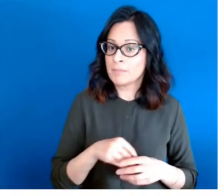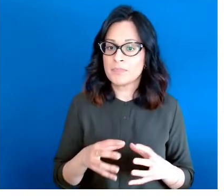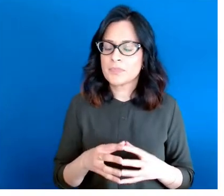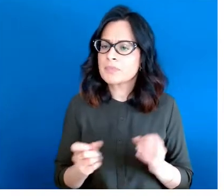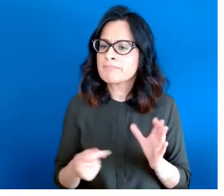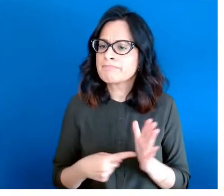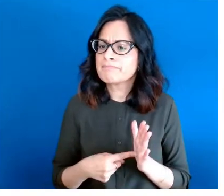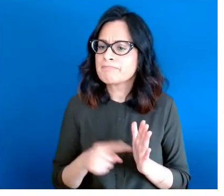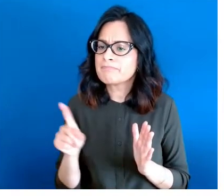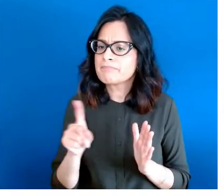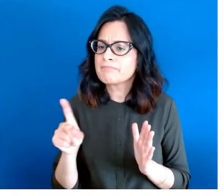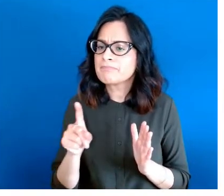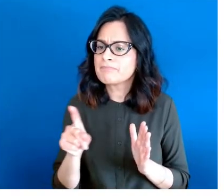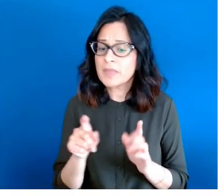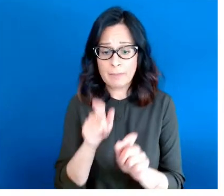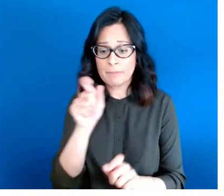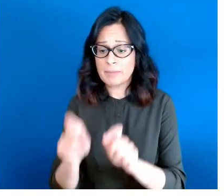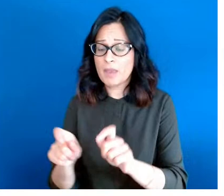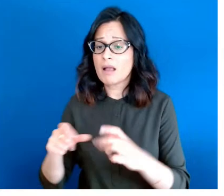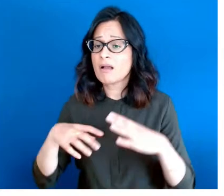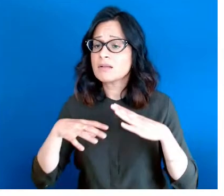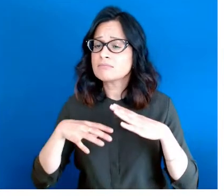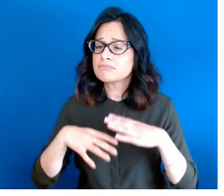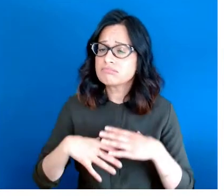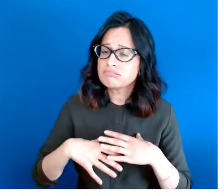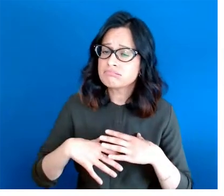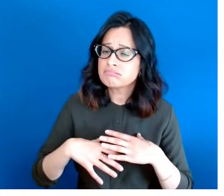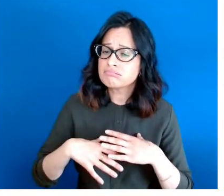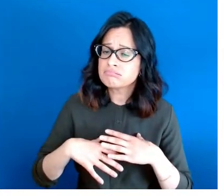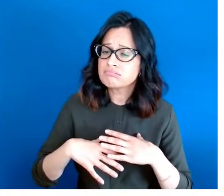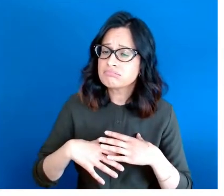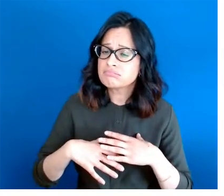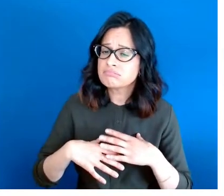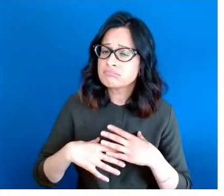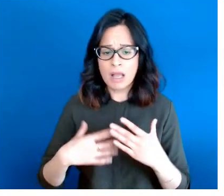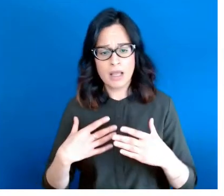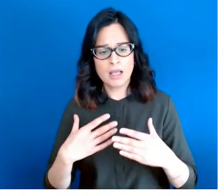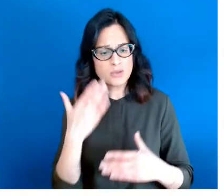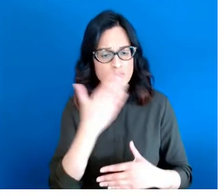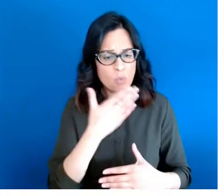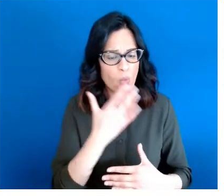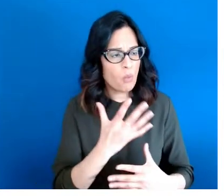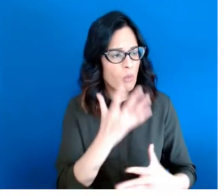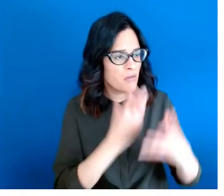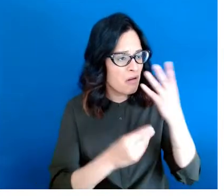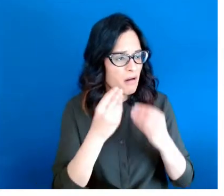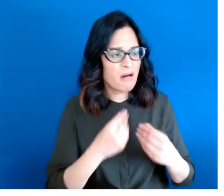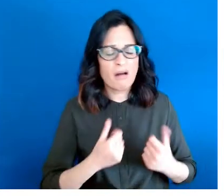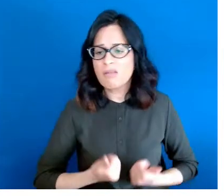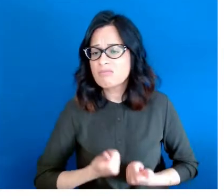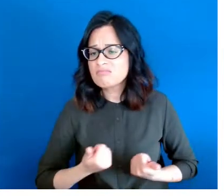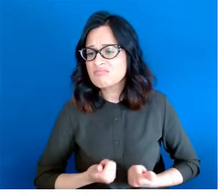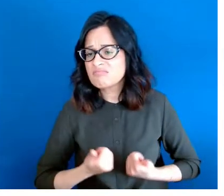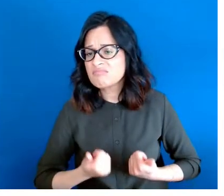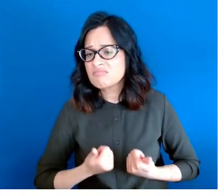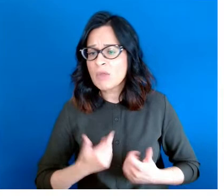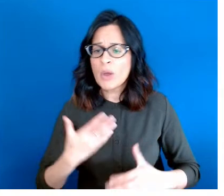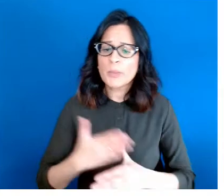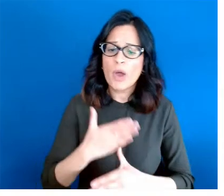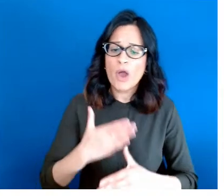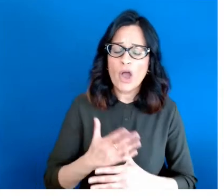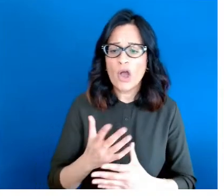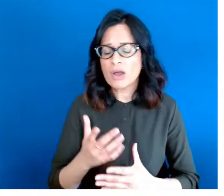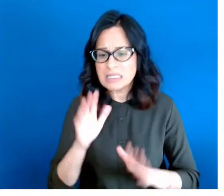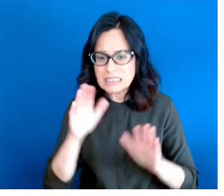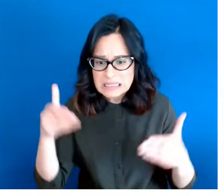people are tired, they will perform less well at school or work, or they will, because of their symptoms, not even be